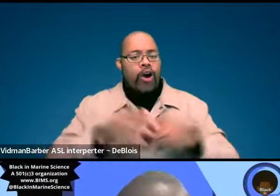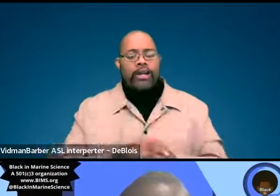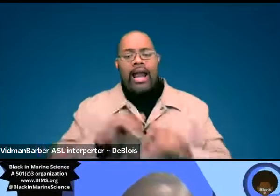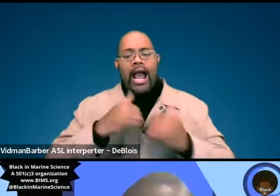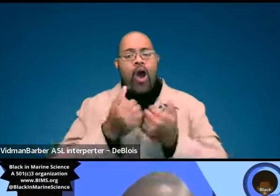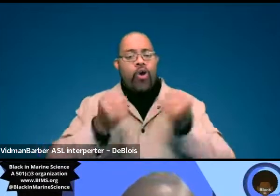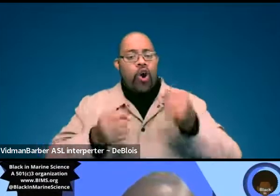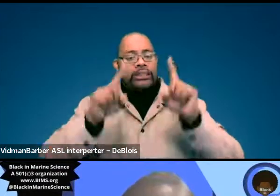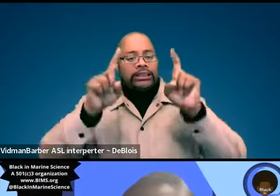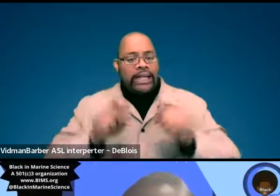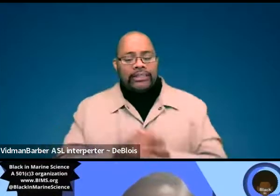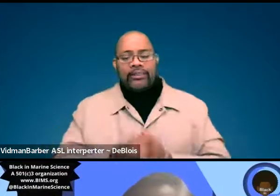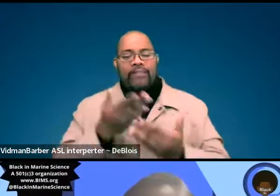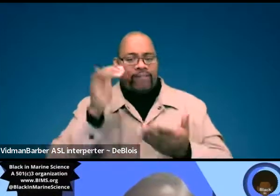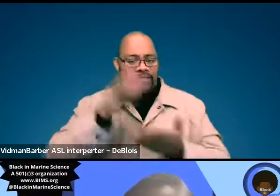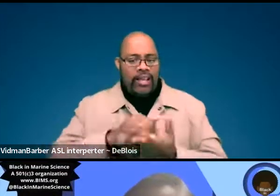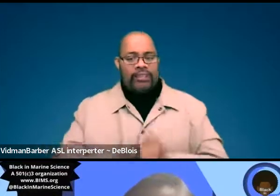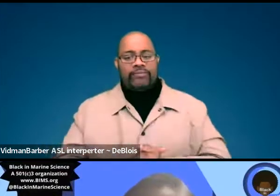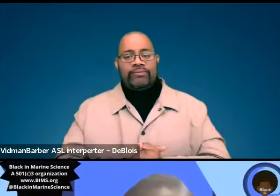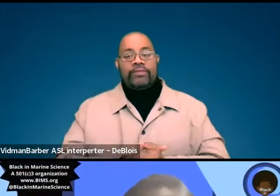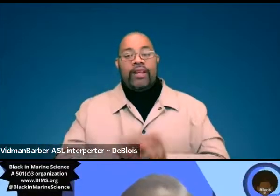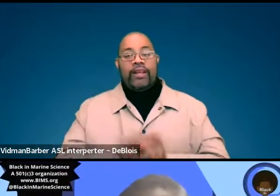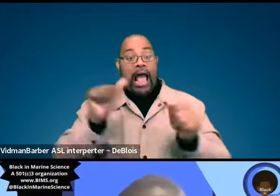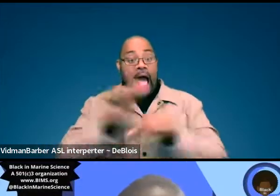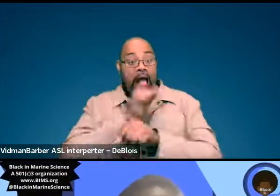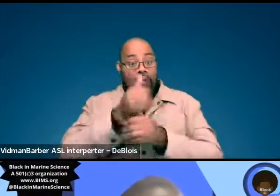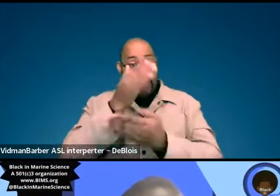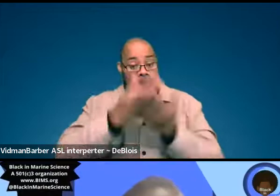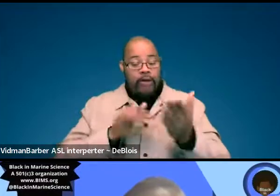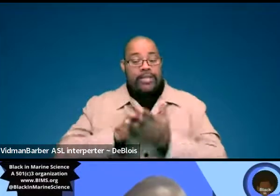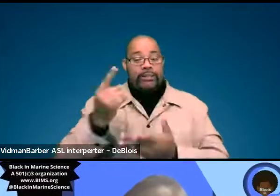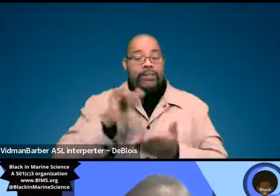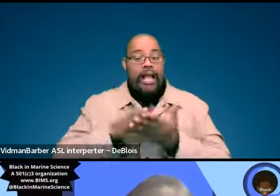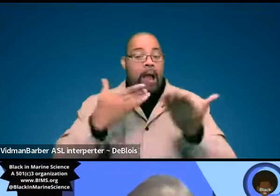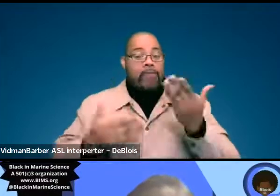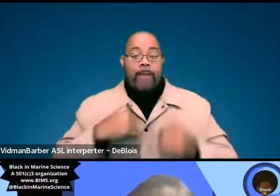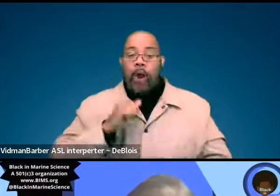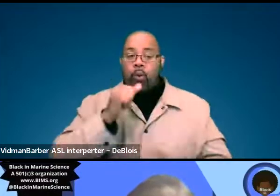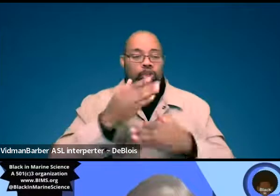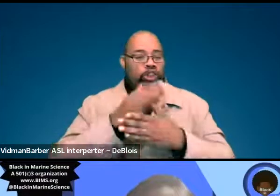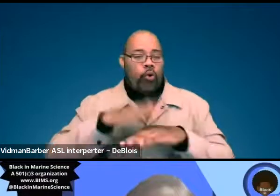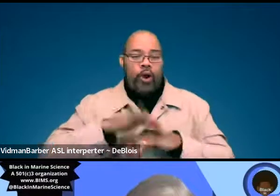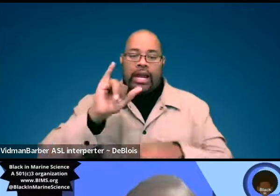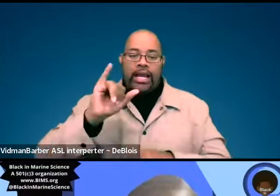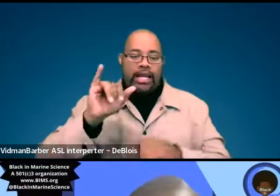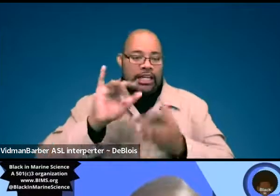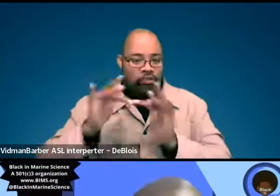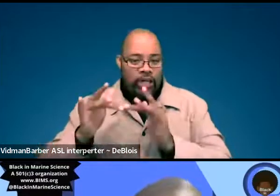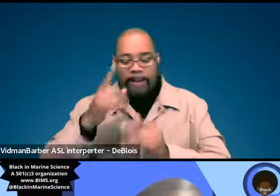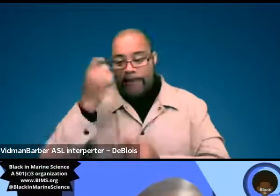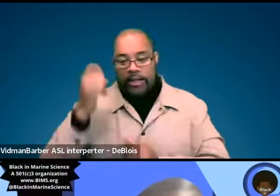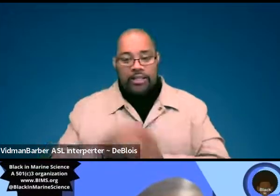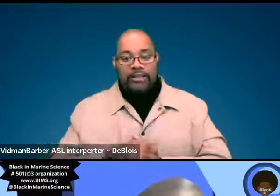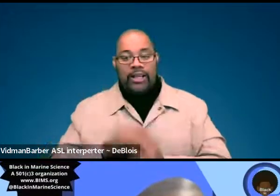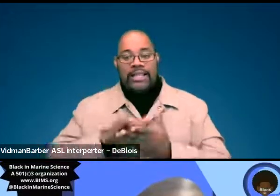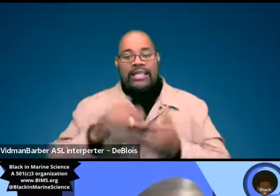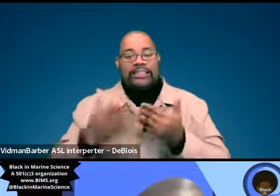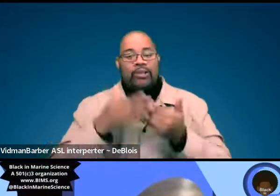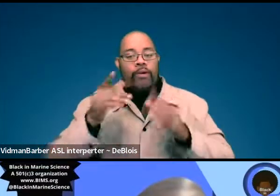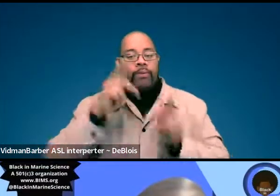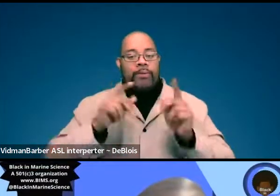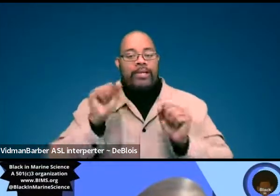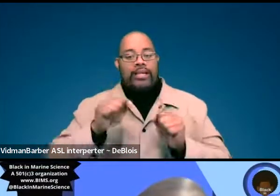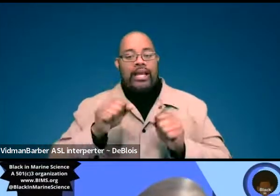are tested, and things like that. The algorithm piece is something that I probably won't share on the internet just because that's an easy way for